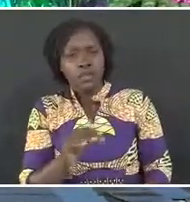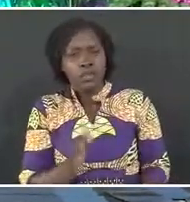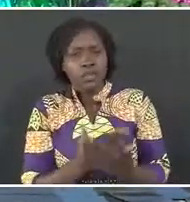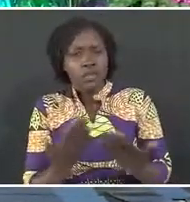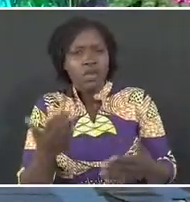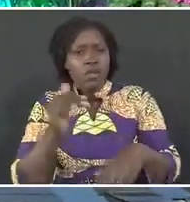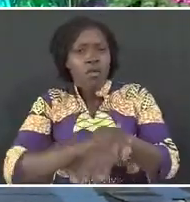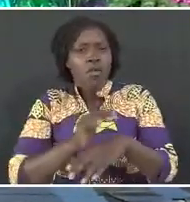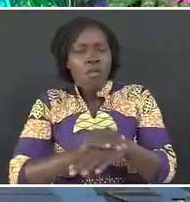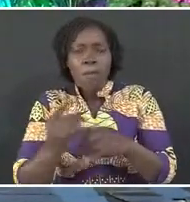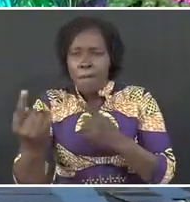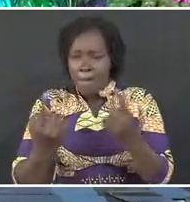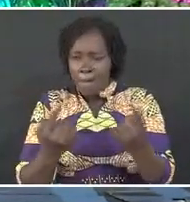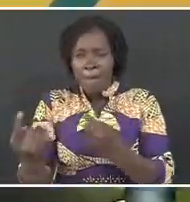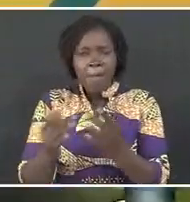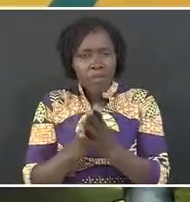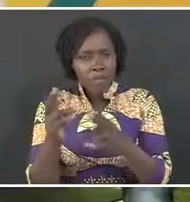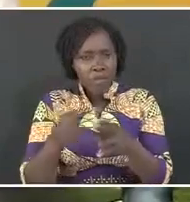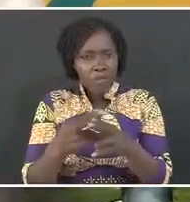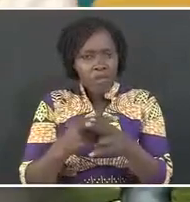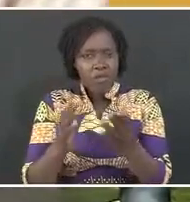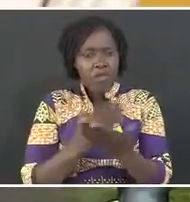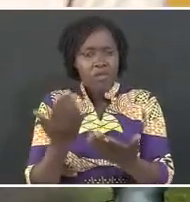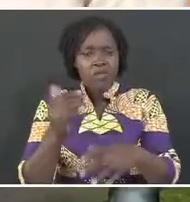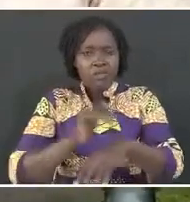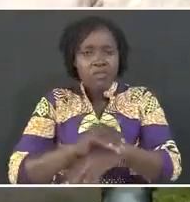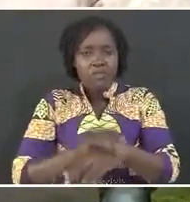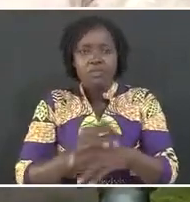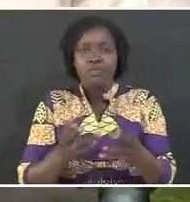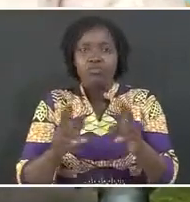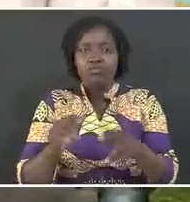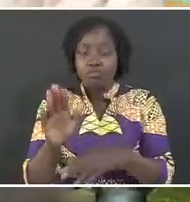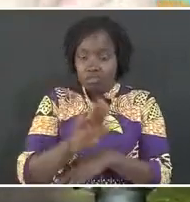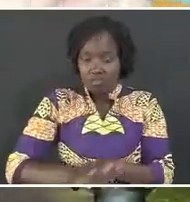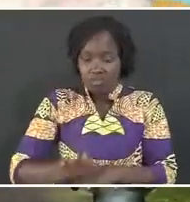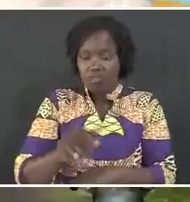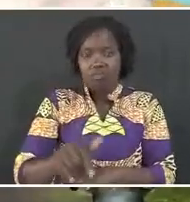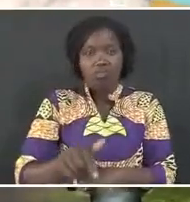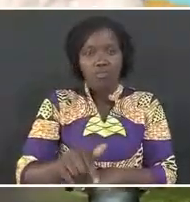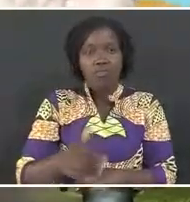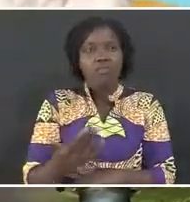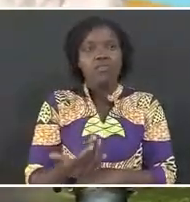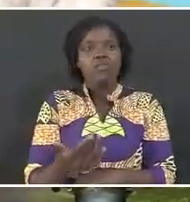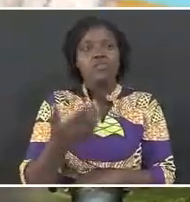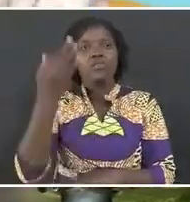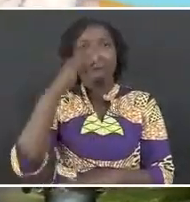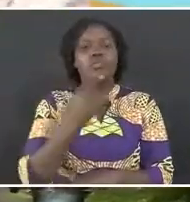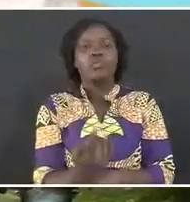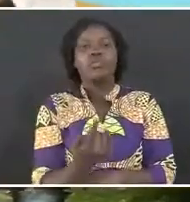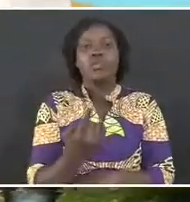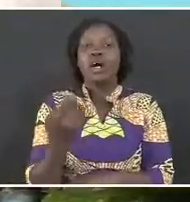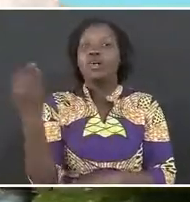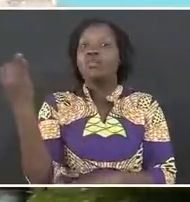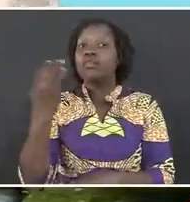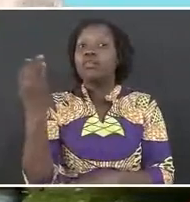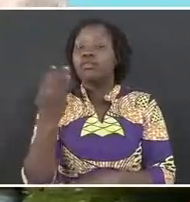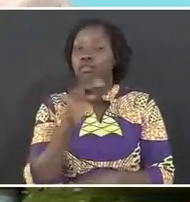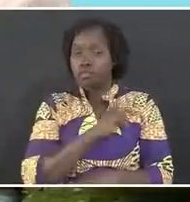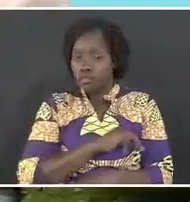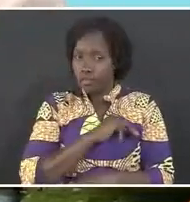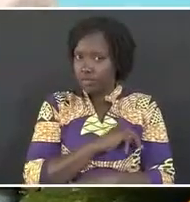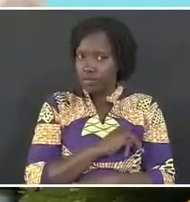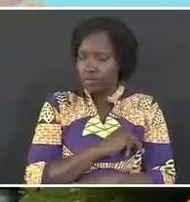is coming up. Something good is going to happen in this area. That is phase one of evangelism, of